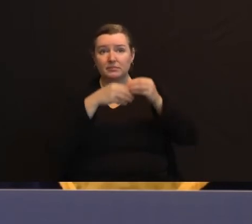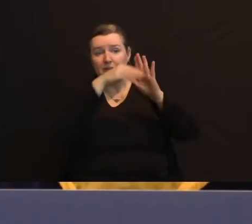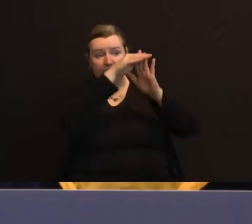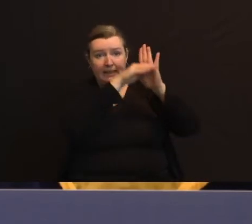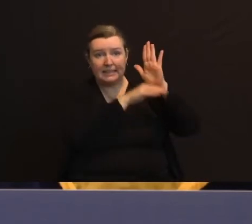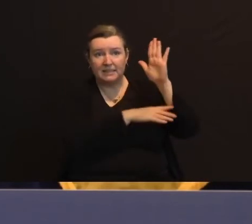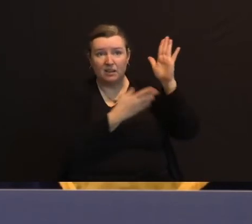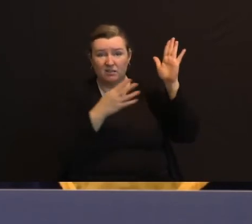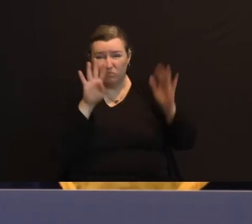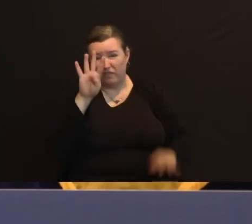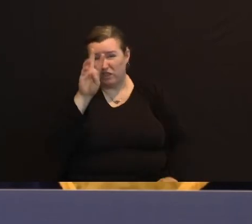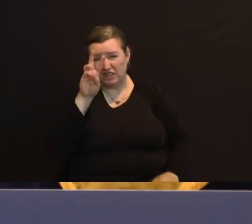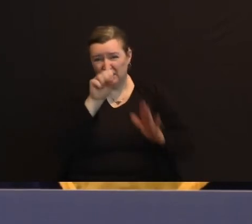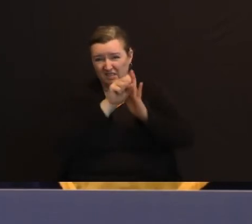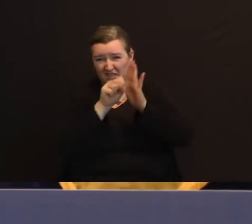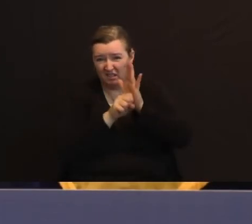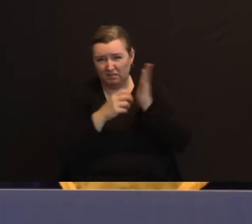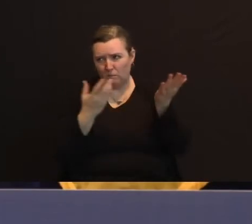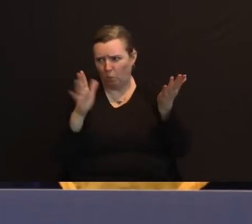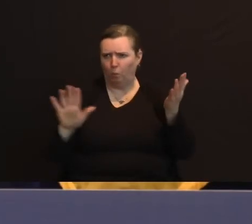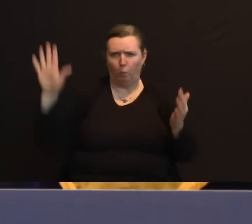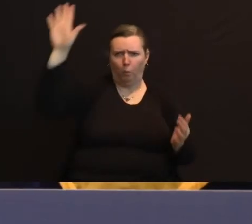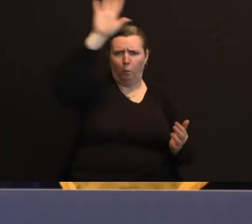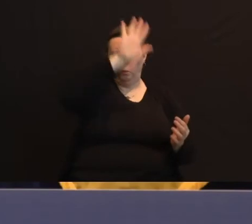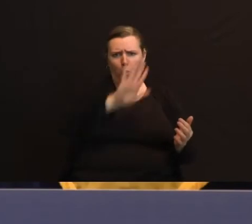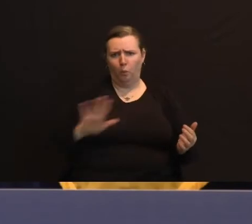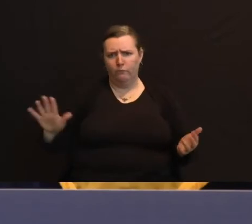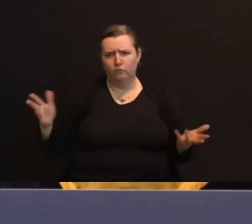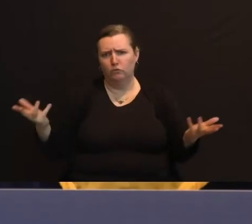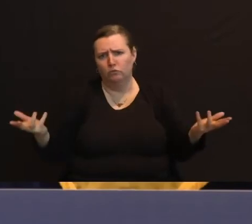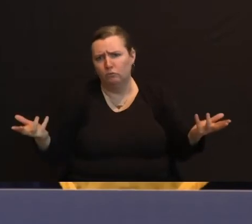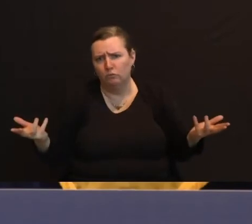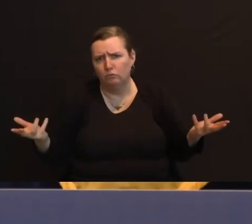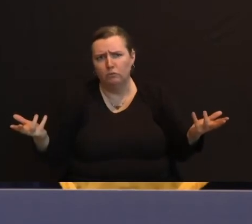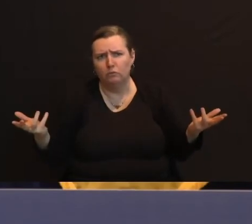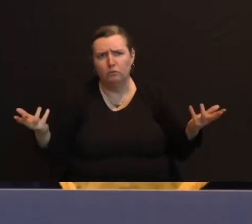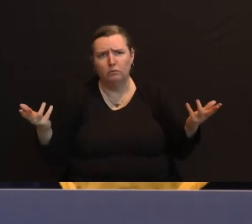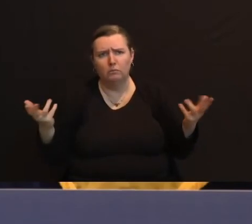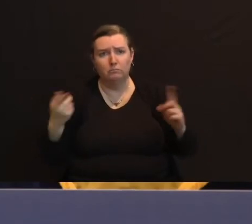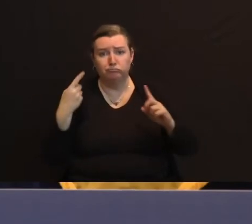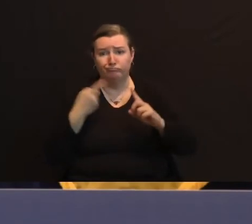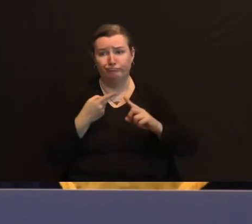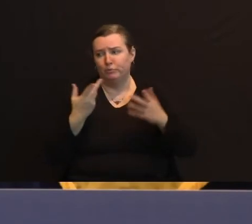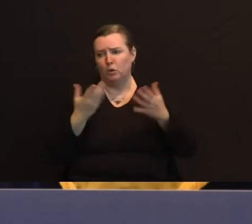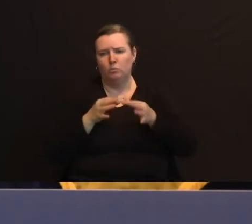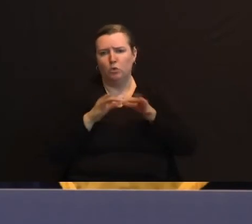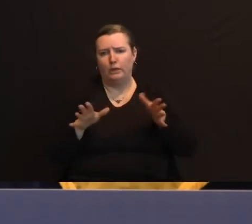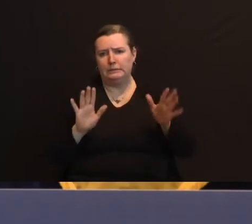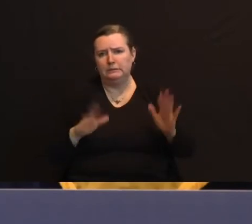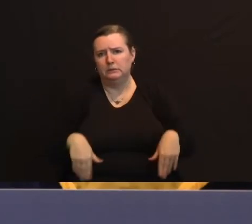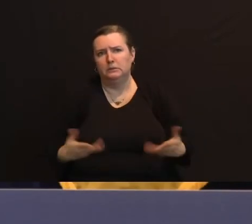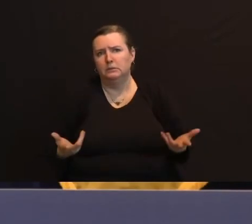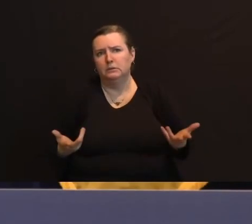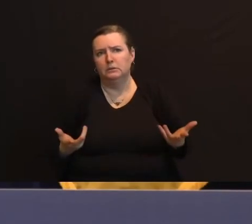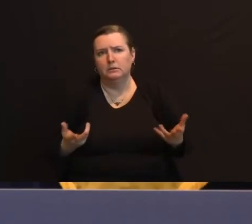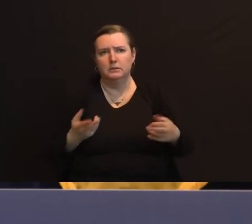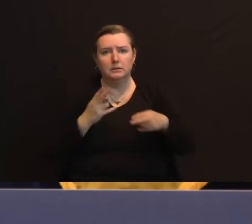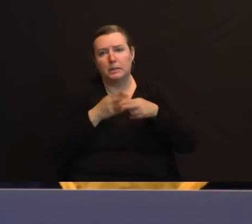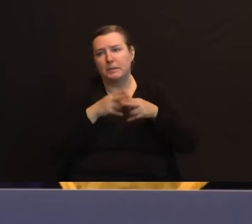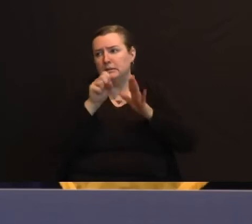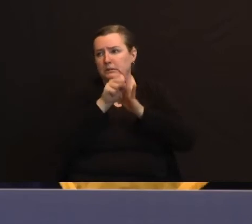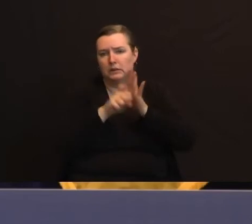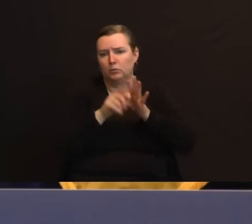you know, the denominator is 50, and you take us out, so therefore the denominator is 49. That leaves 3. It's kind of, so we've